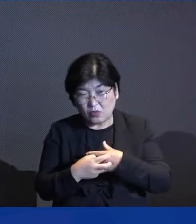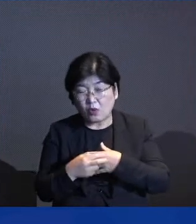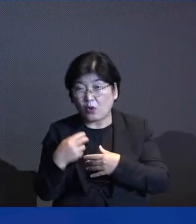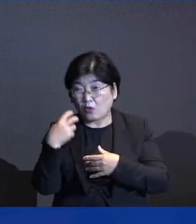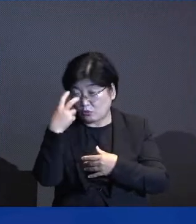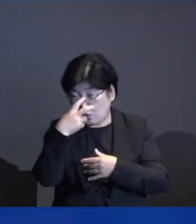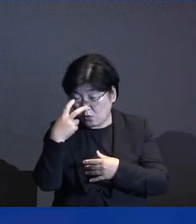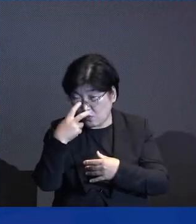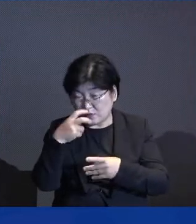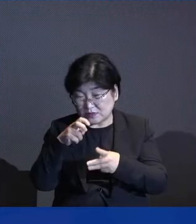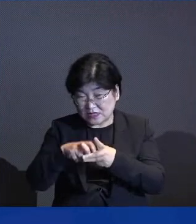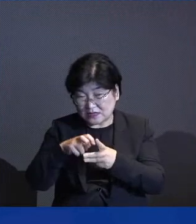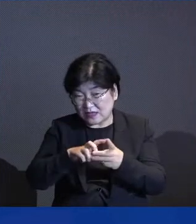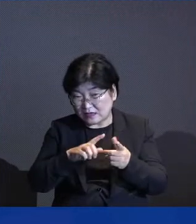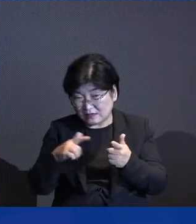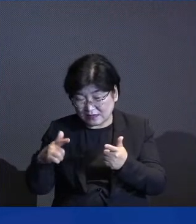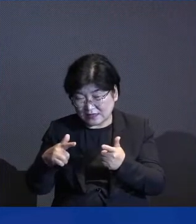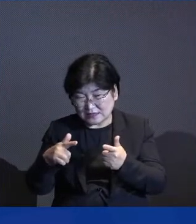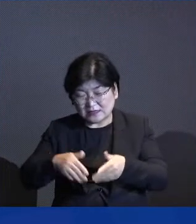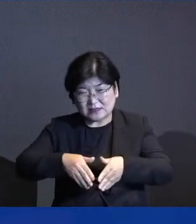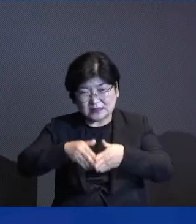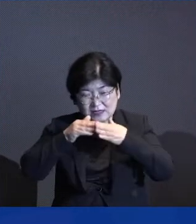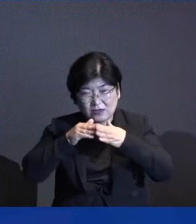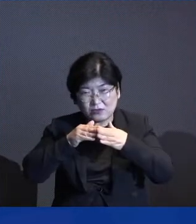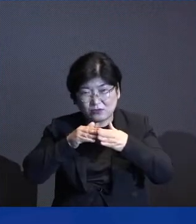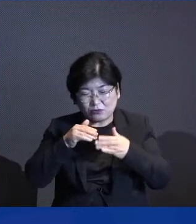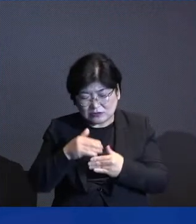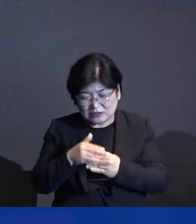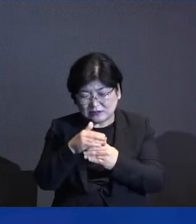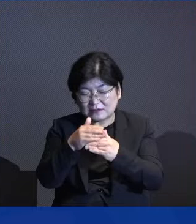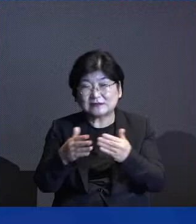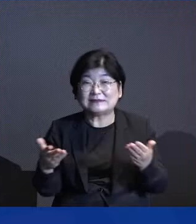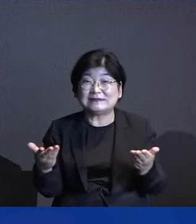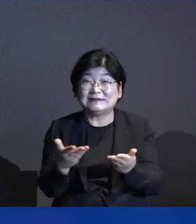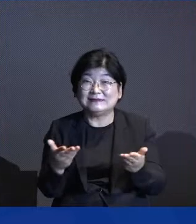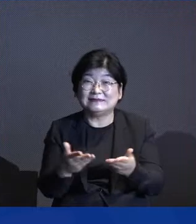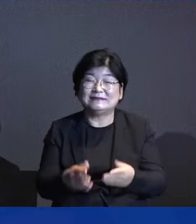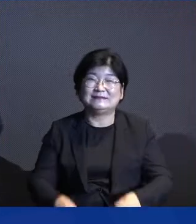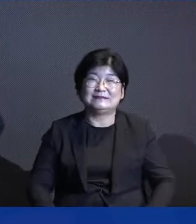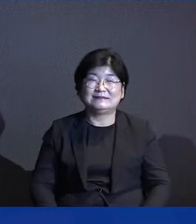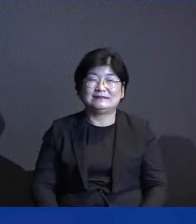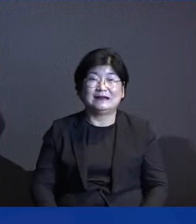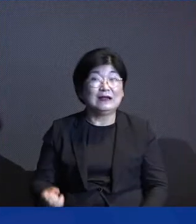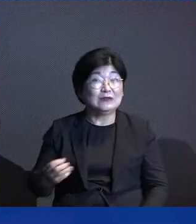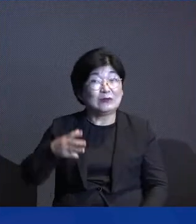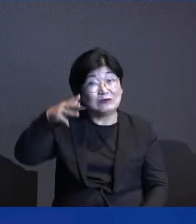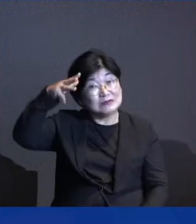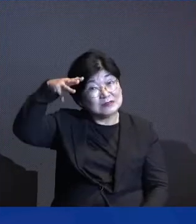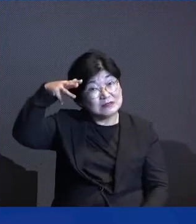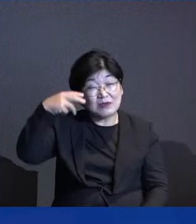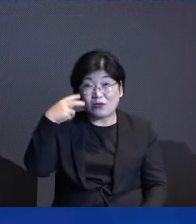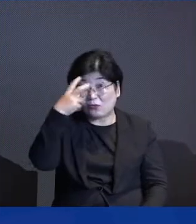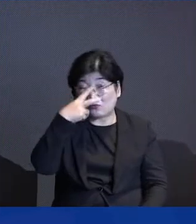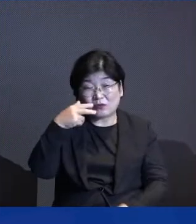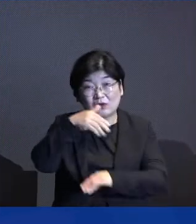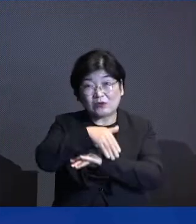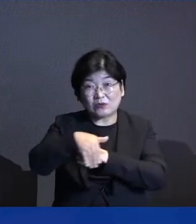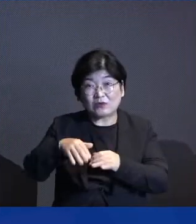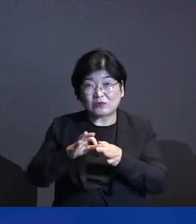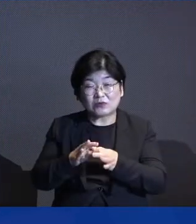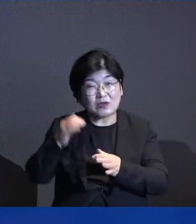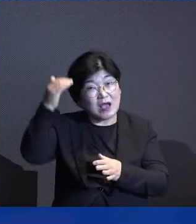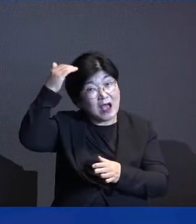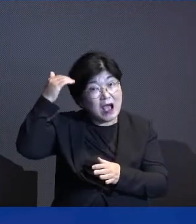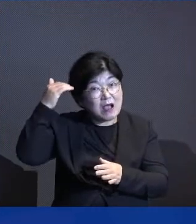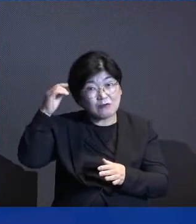research. And finally, the management plan tries to support persons with dementia's aging in